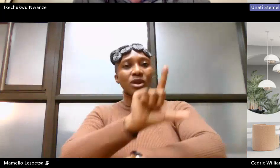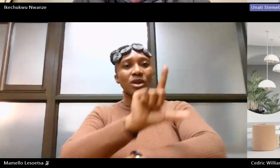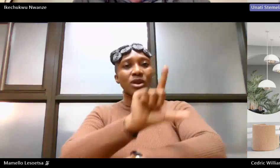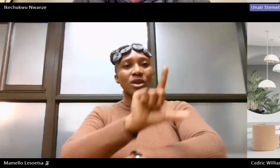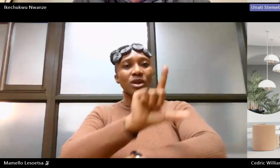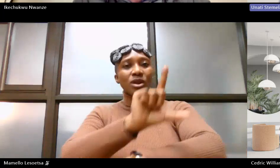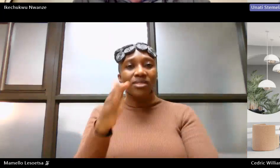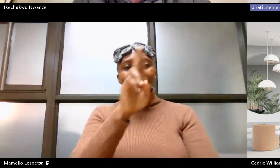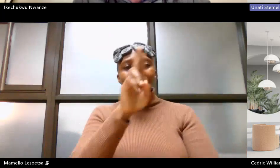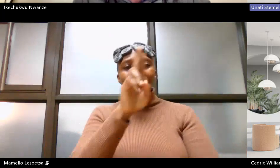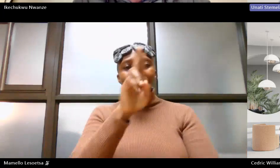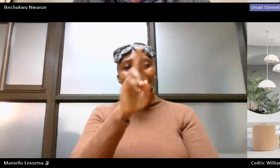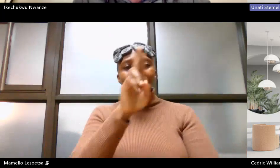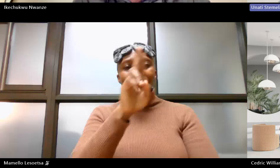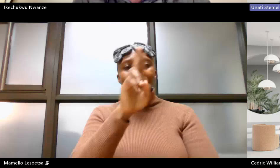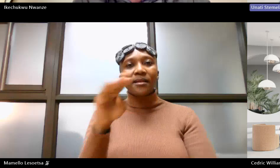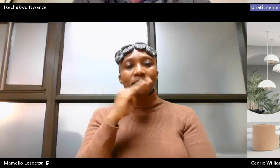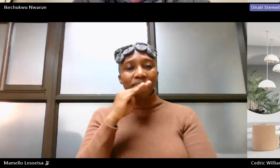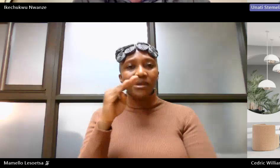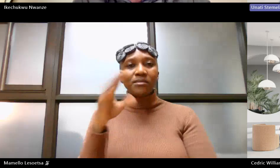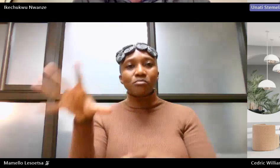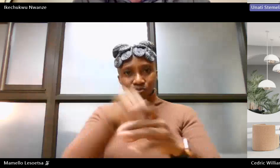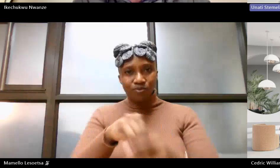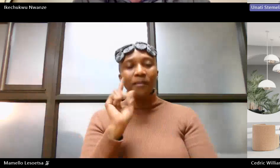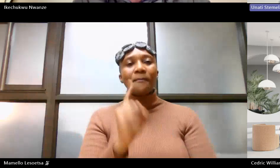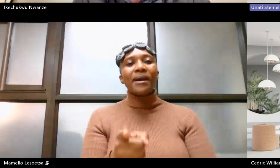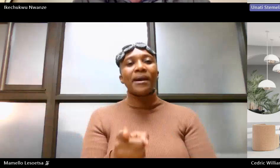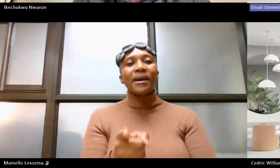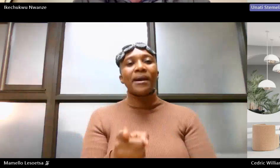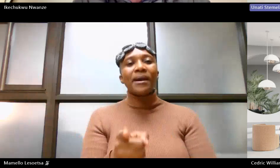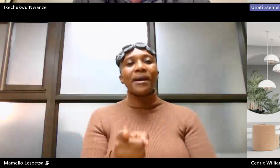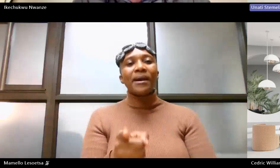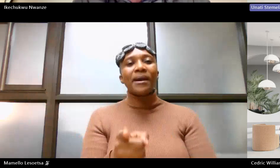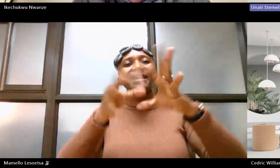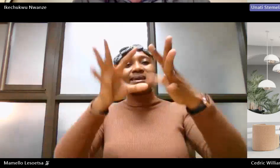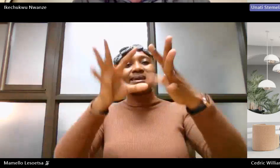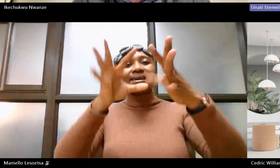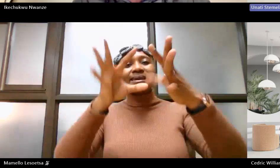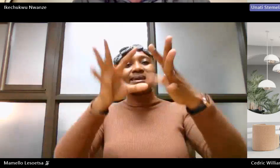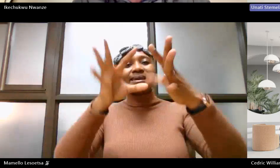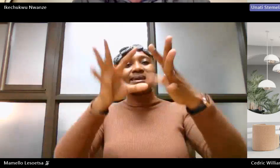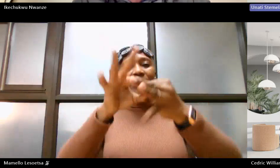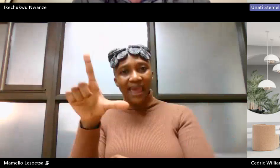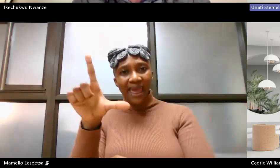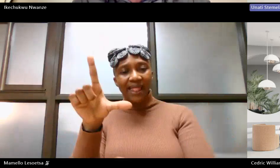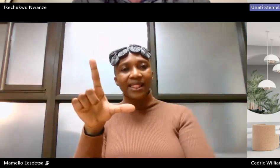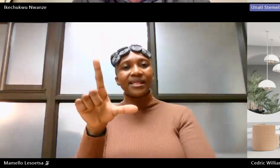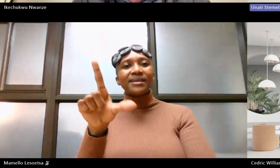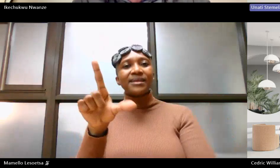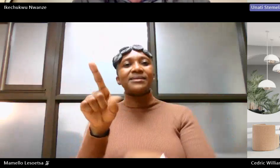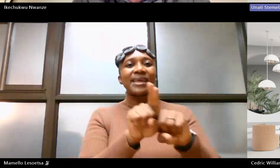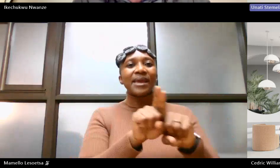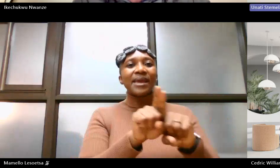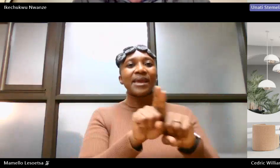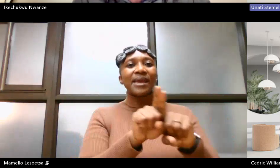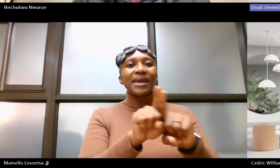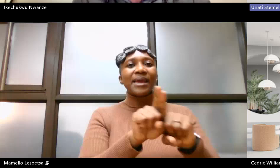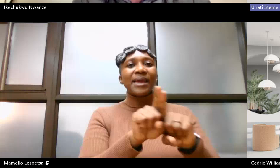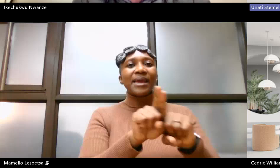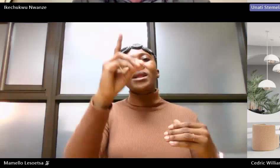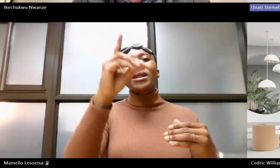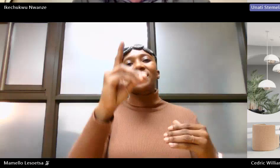UDL. And if we're linking this UDL to the decolonization that we are talking